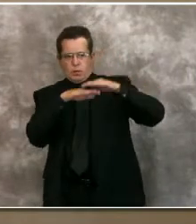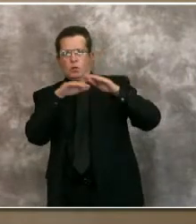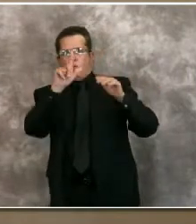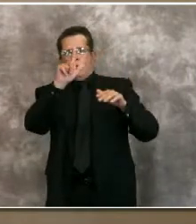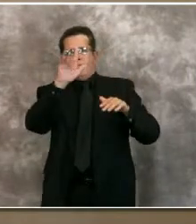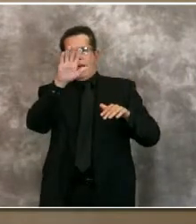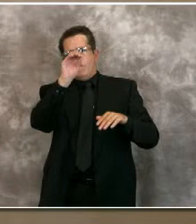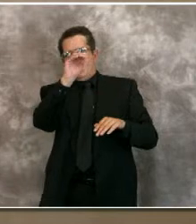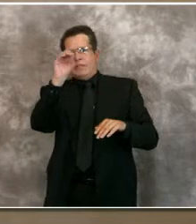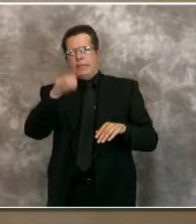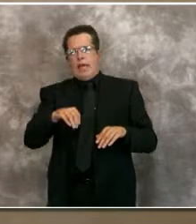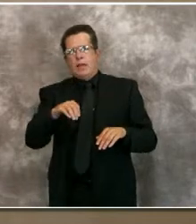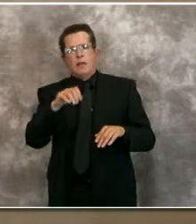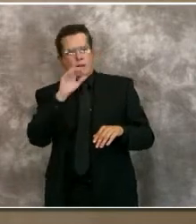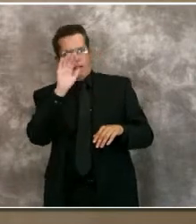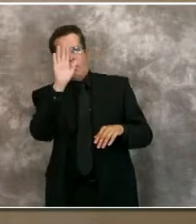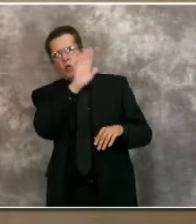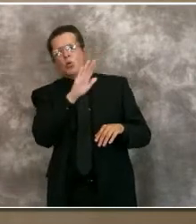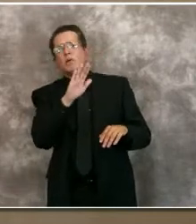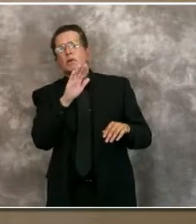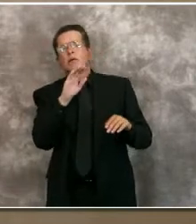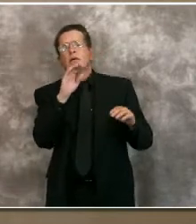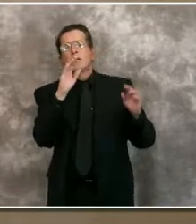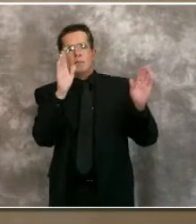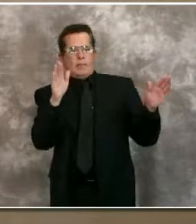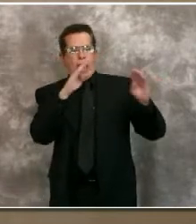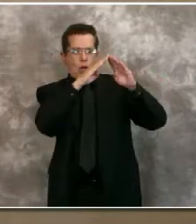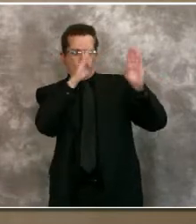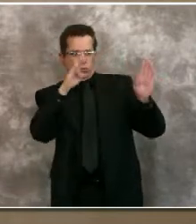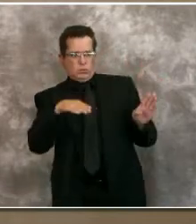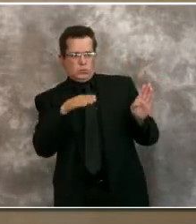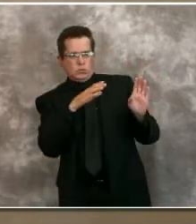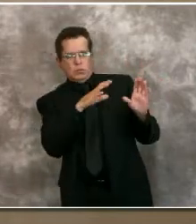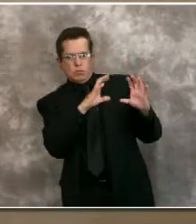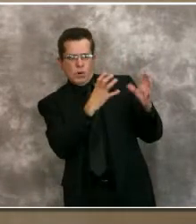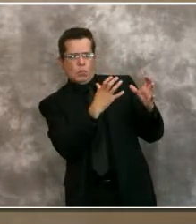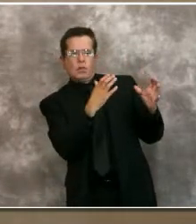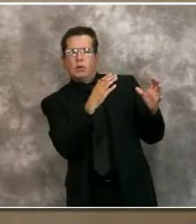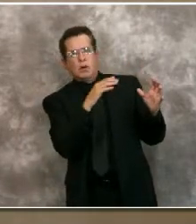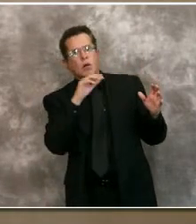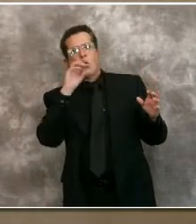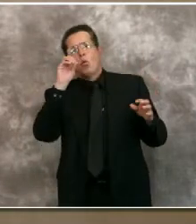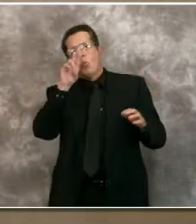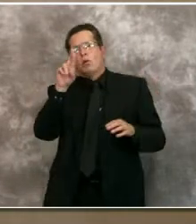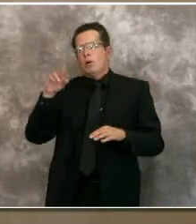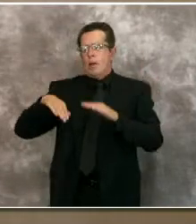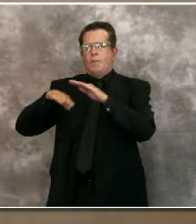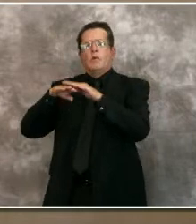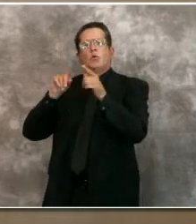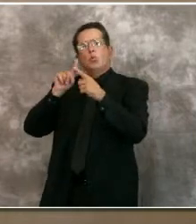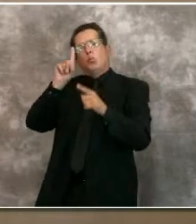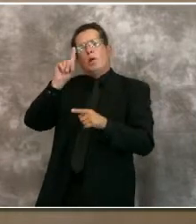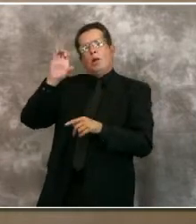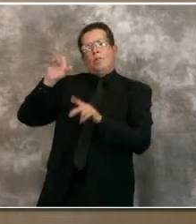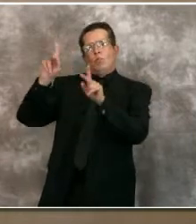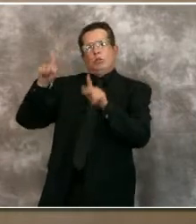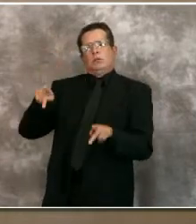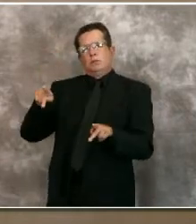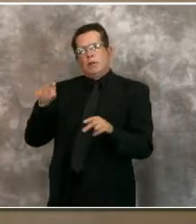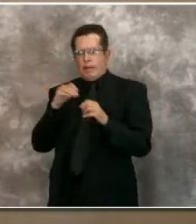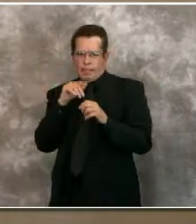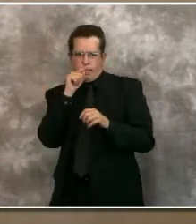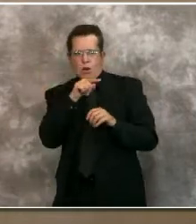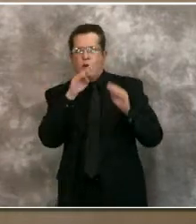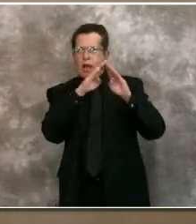25% of the facility or 100 individuals, whichever is less. And they also have